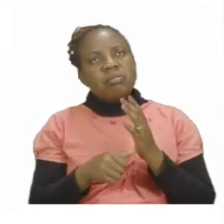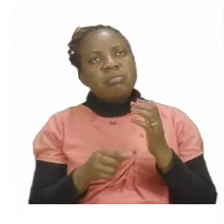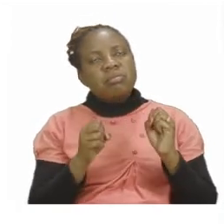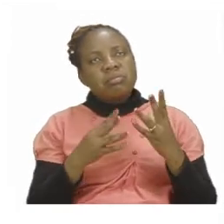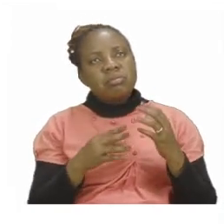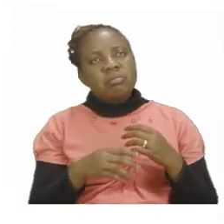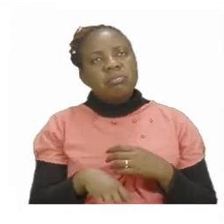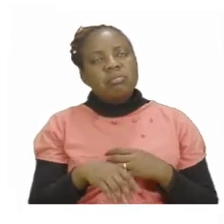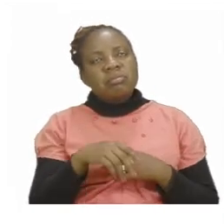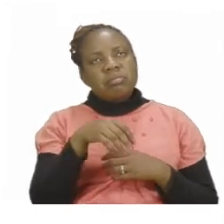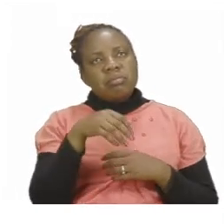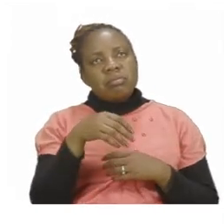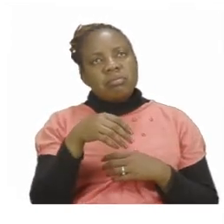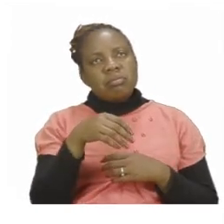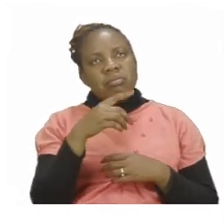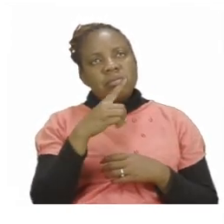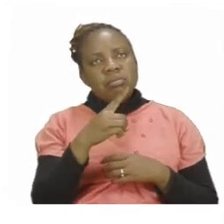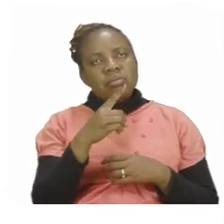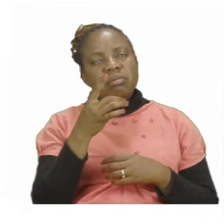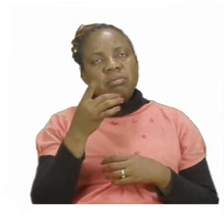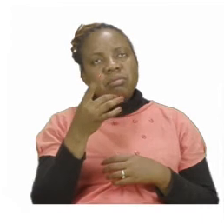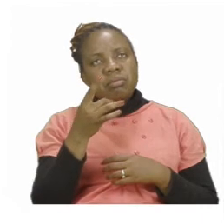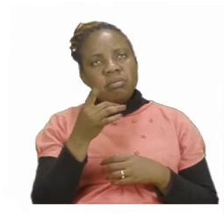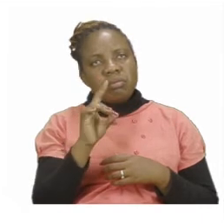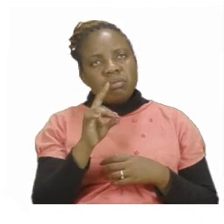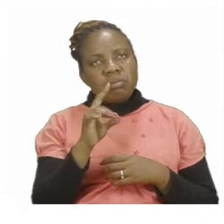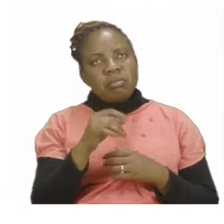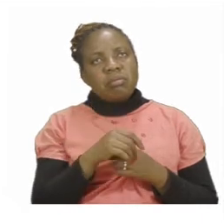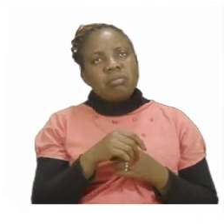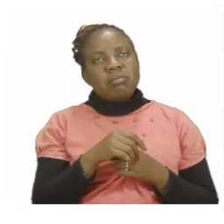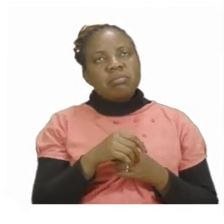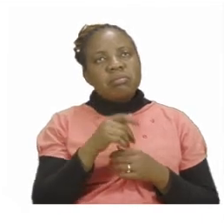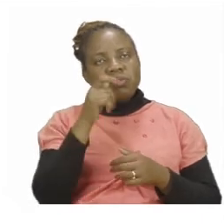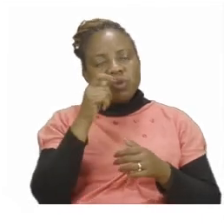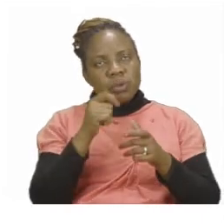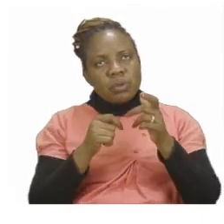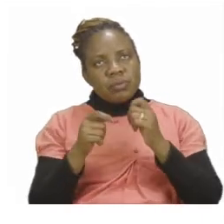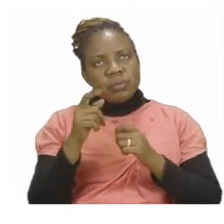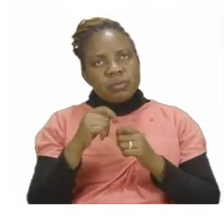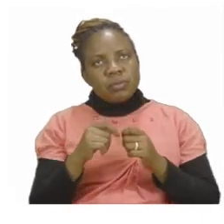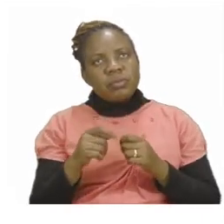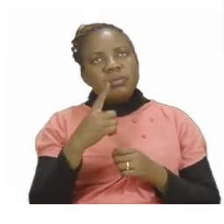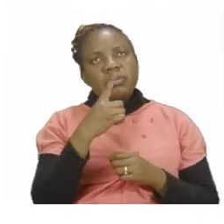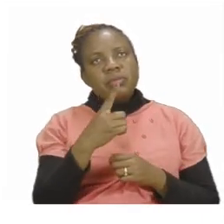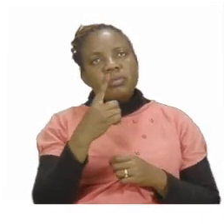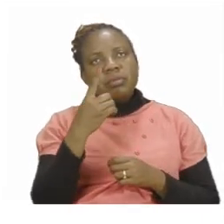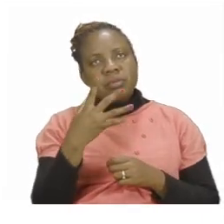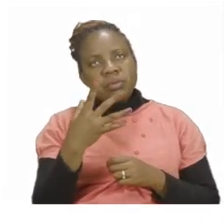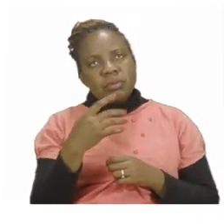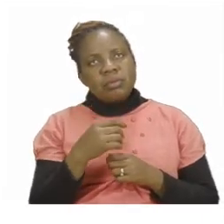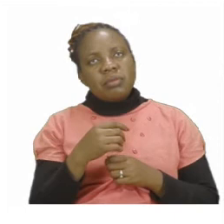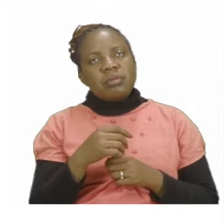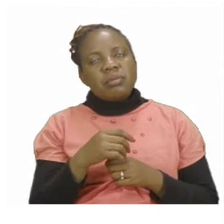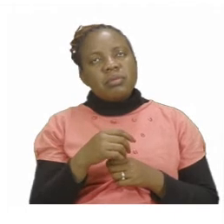15 Namibian dollars and some butter for 23 Namibian dollars.